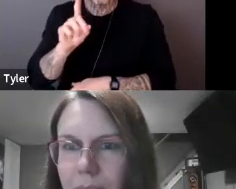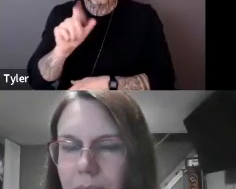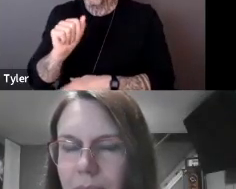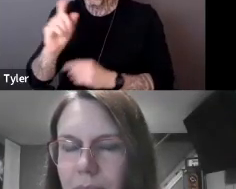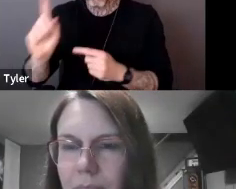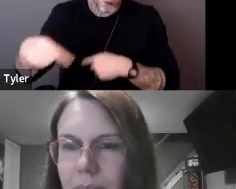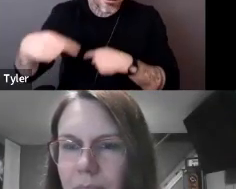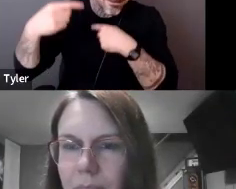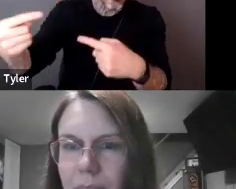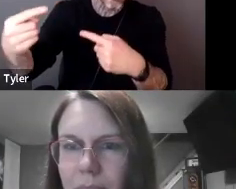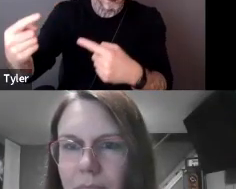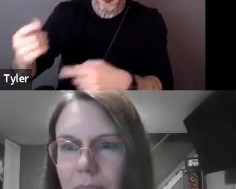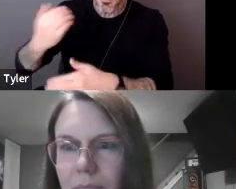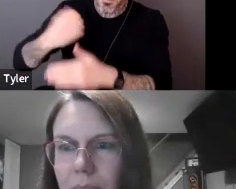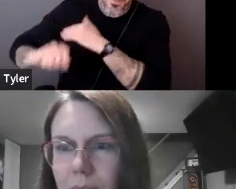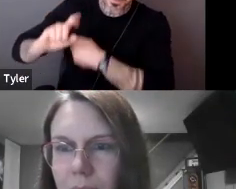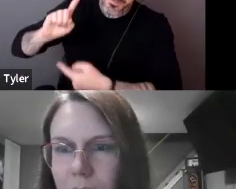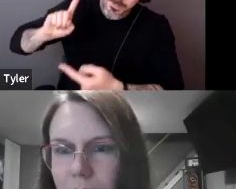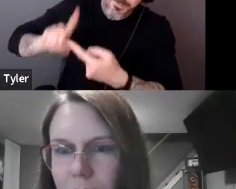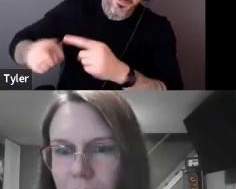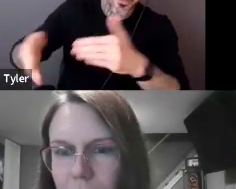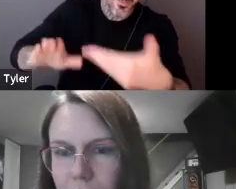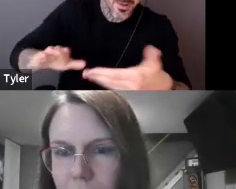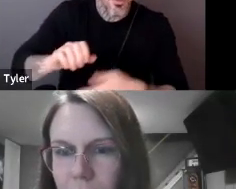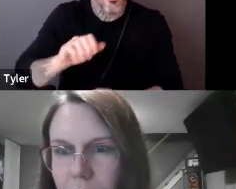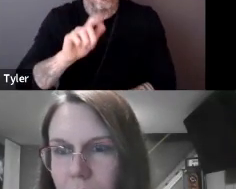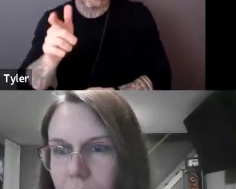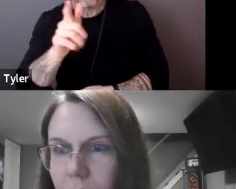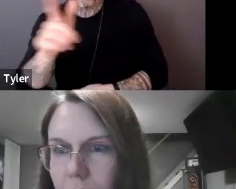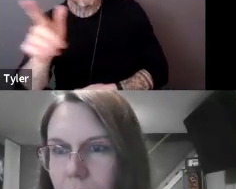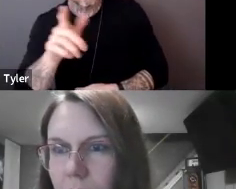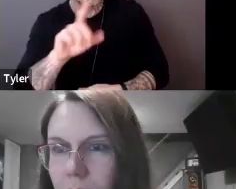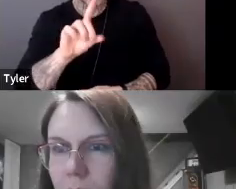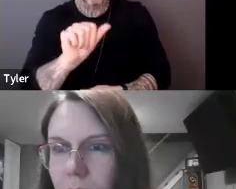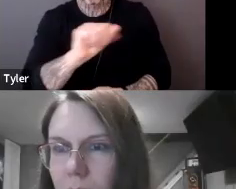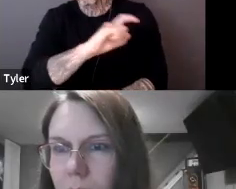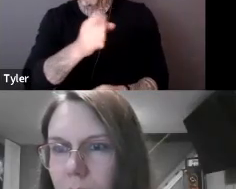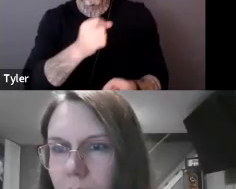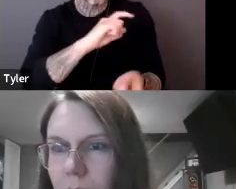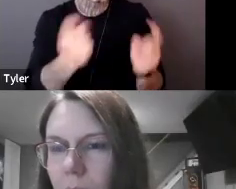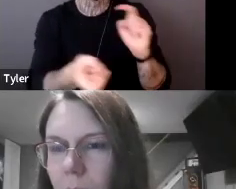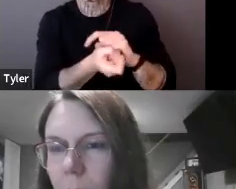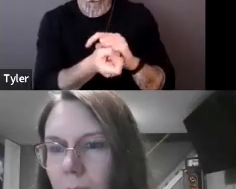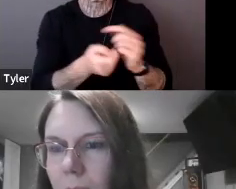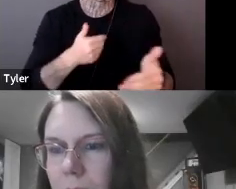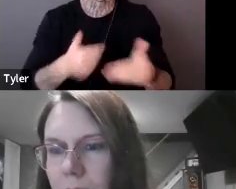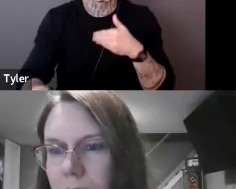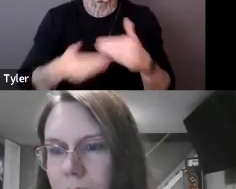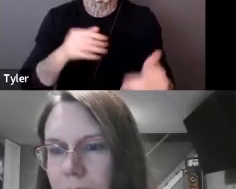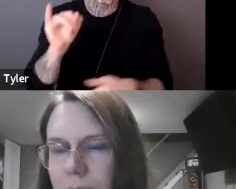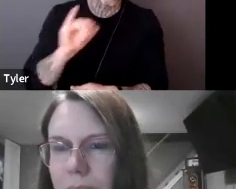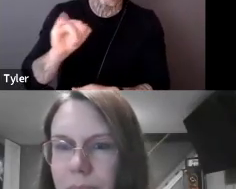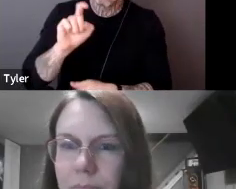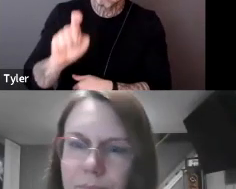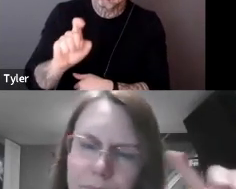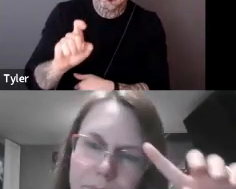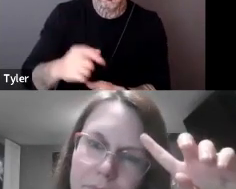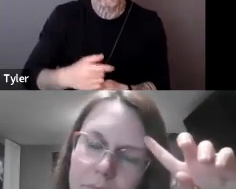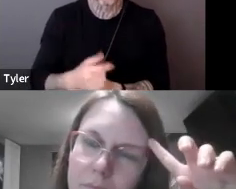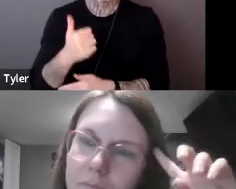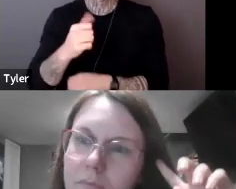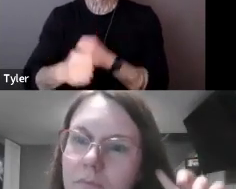life. So whether that's an acquired disability later in life. So we've been pounding at this for over a